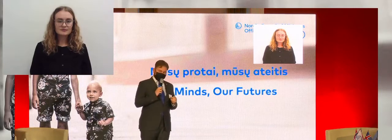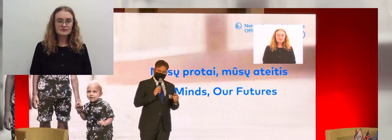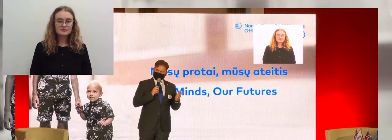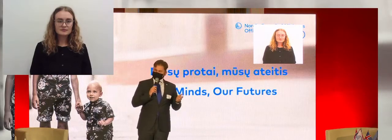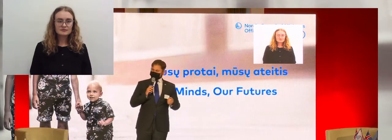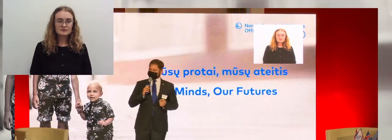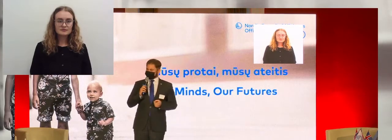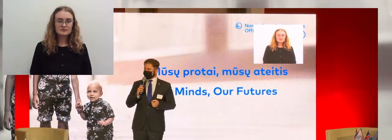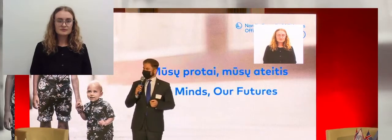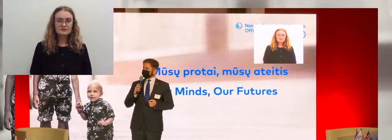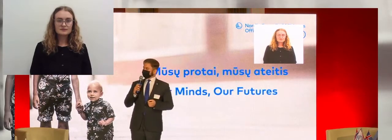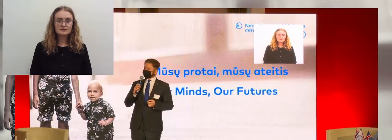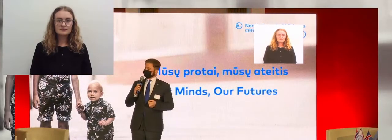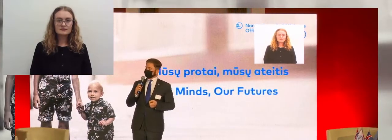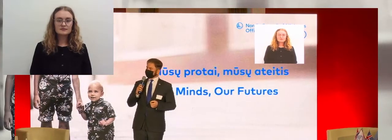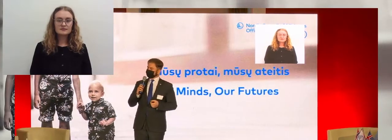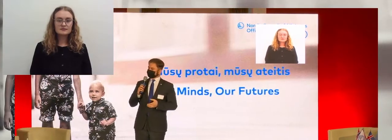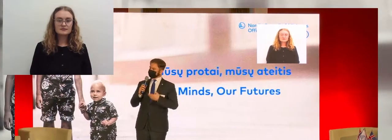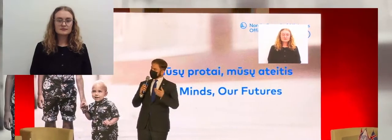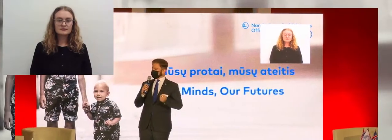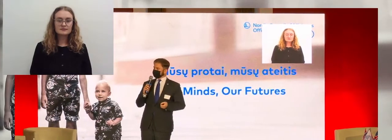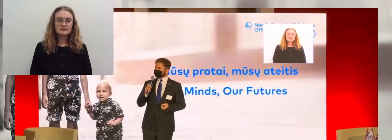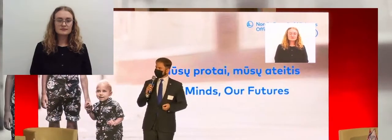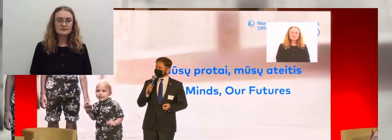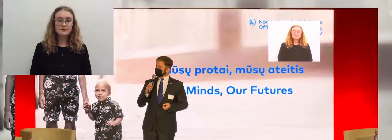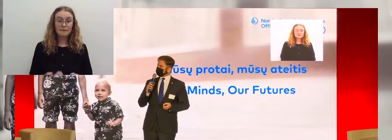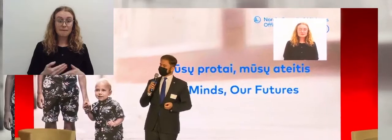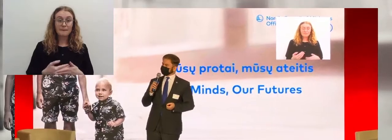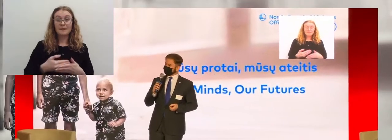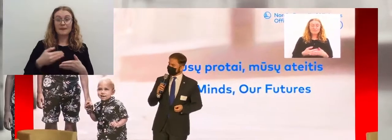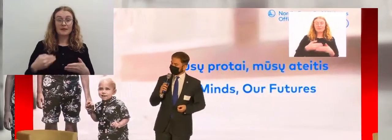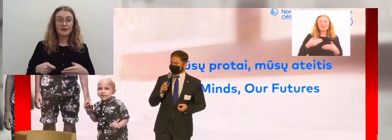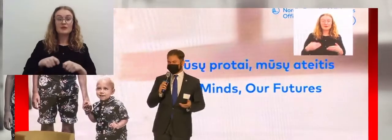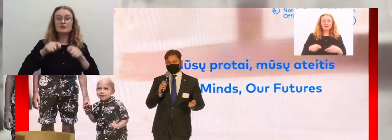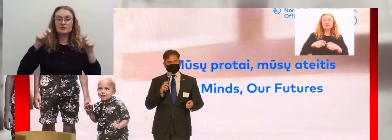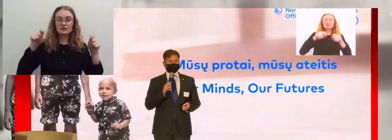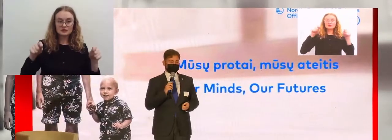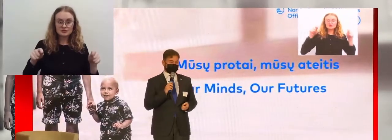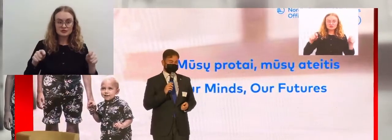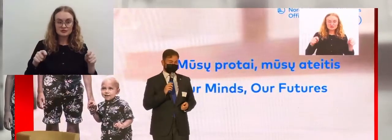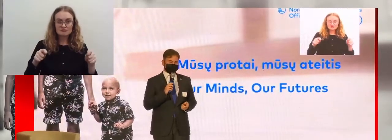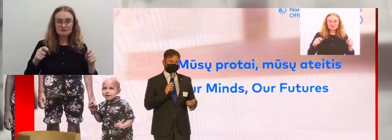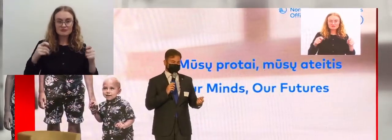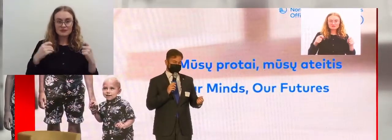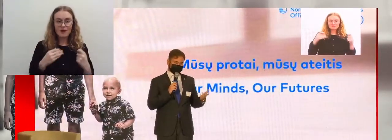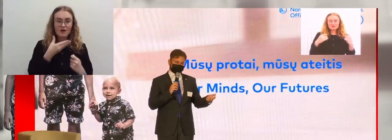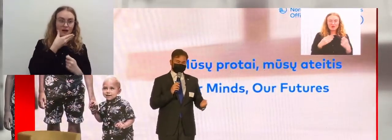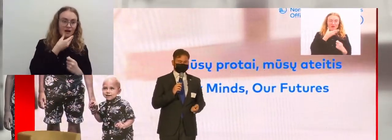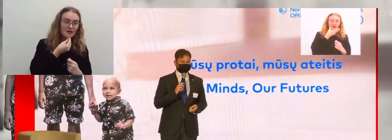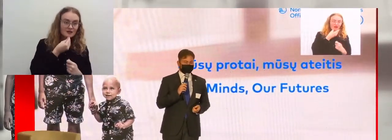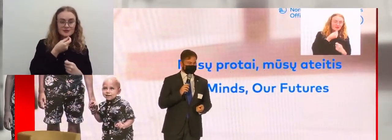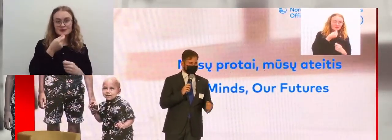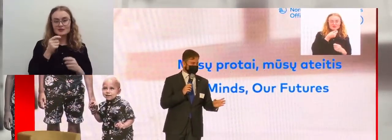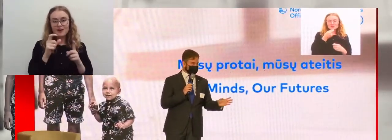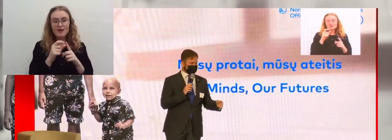Just before I begin, I think it's quite difficult to follow those epithets and those compliments that have been given, so I'll try to make my best to actually fulfill